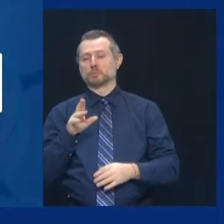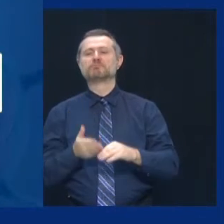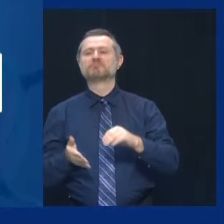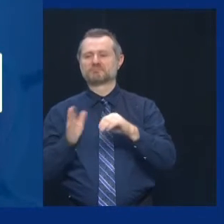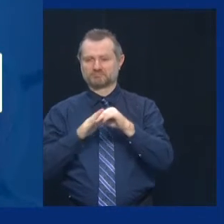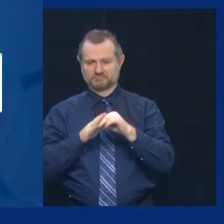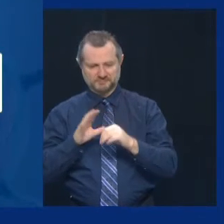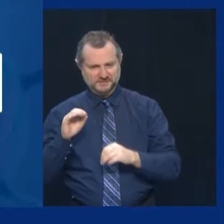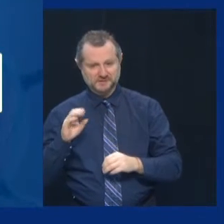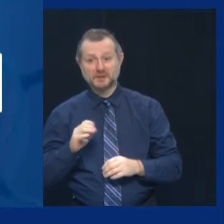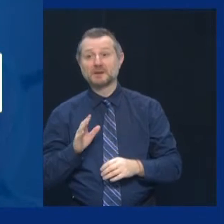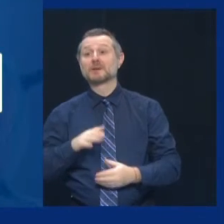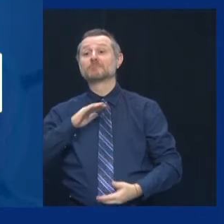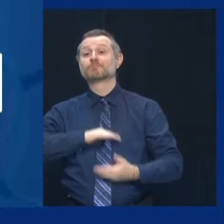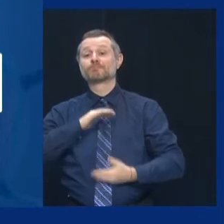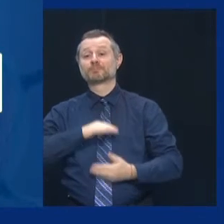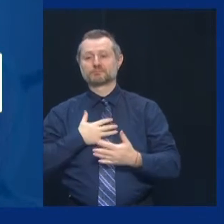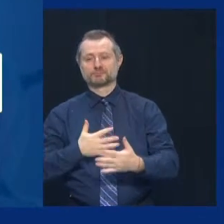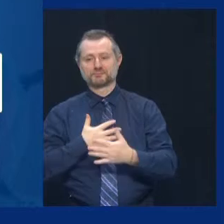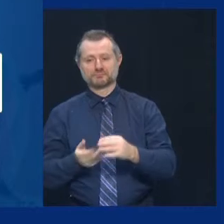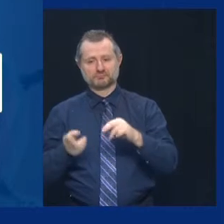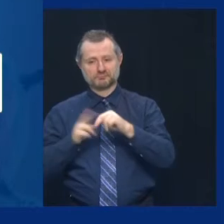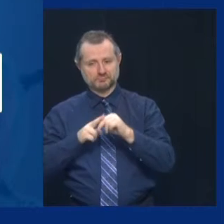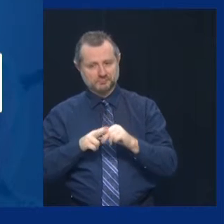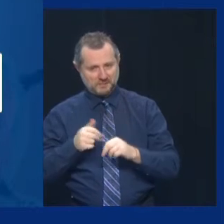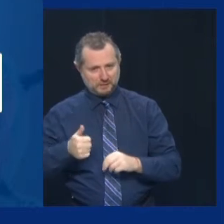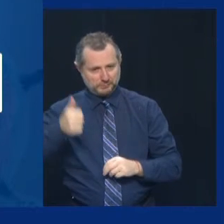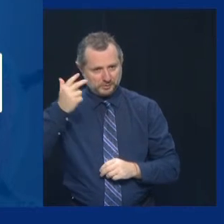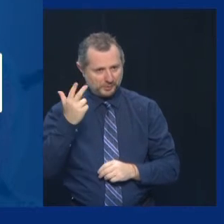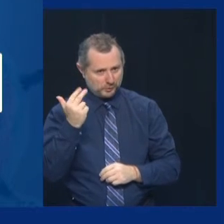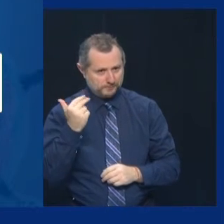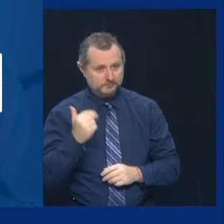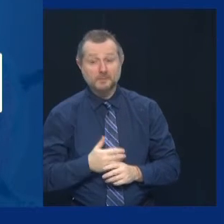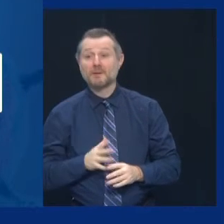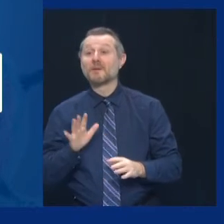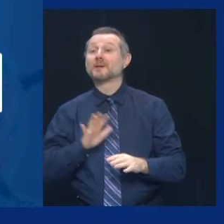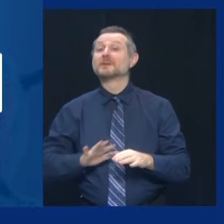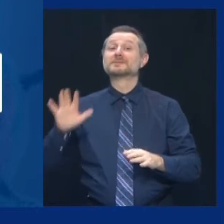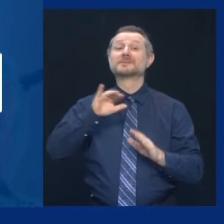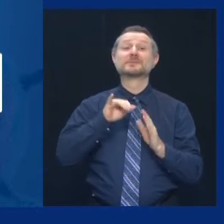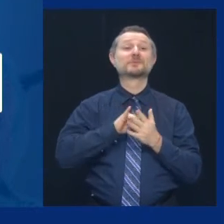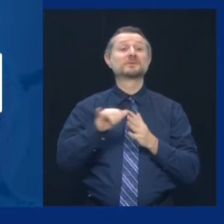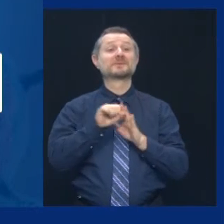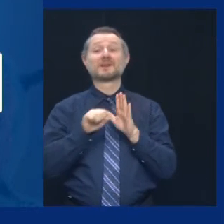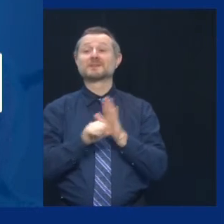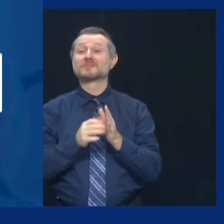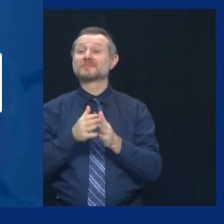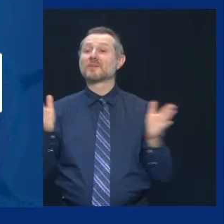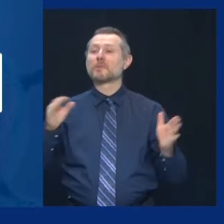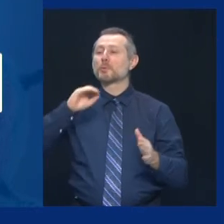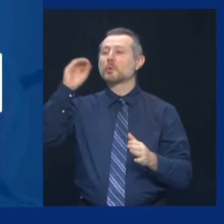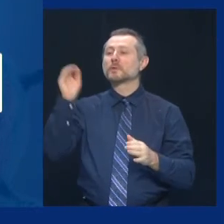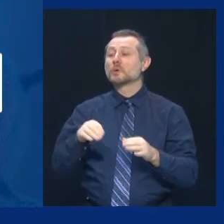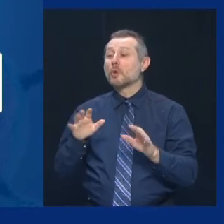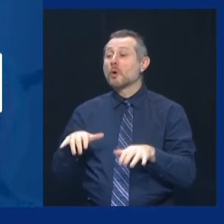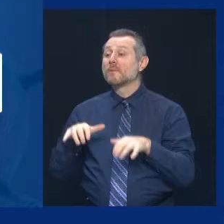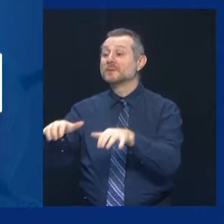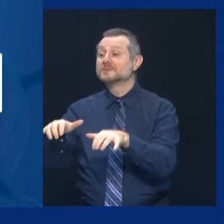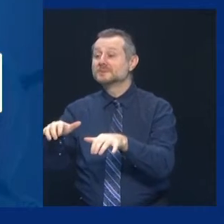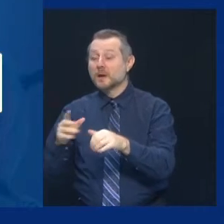13. Across the state, percentage of that population hospitalized, Finger